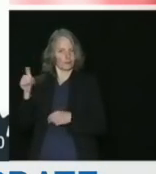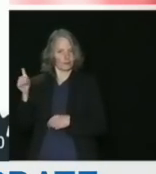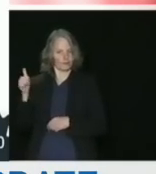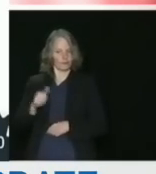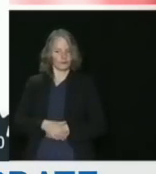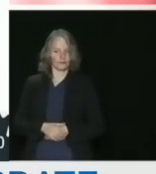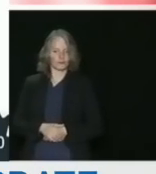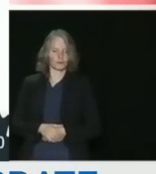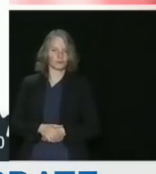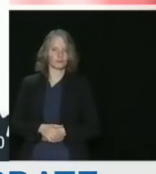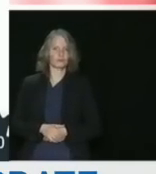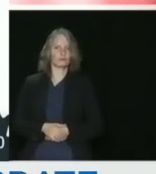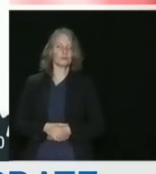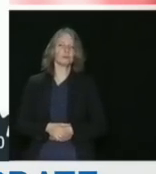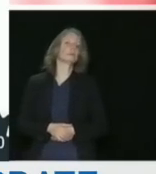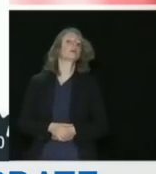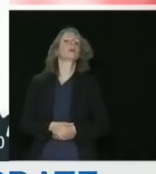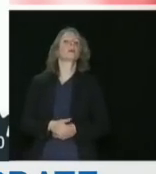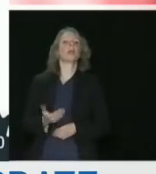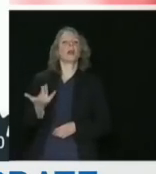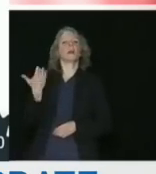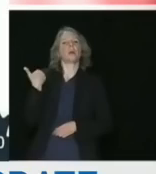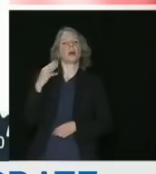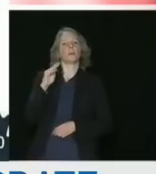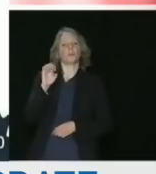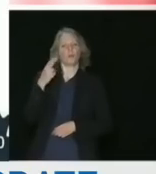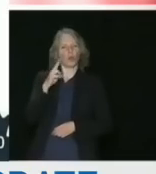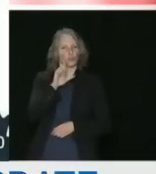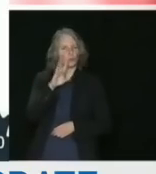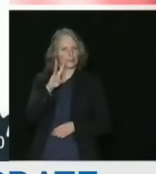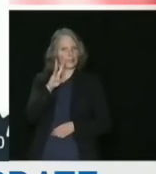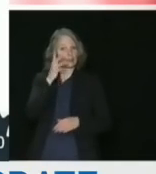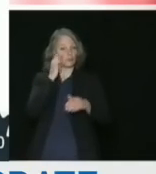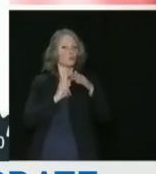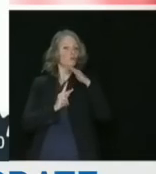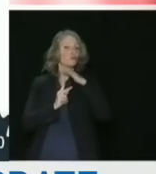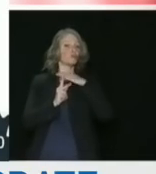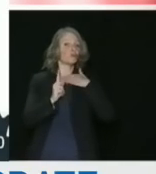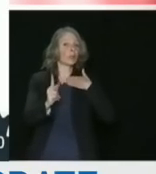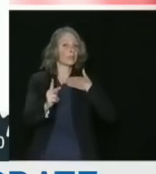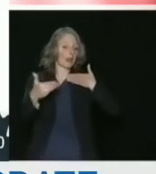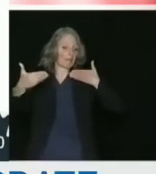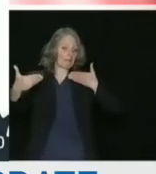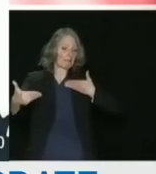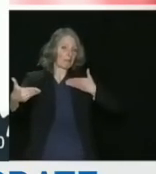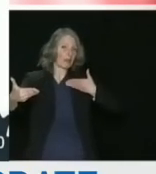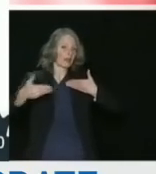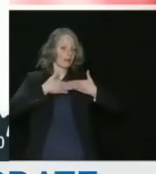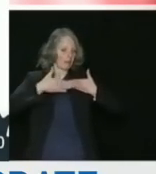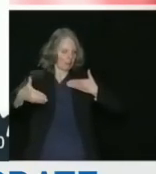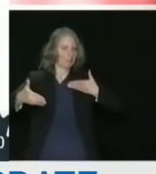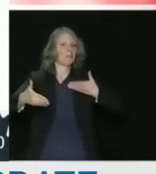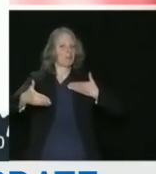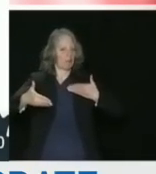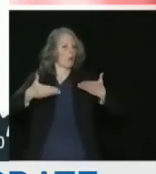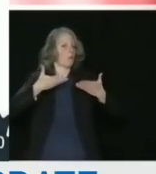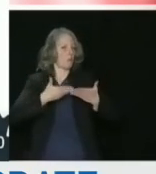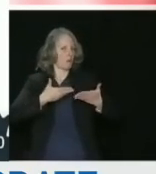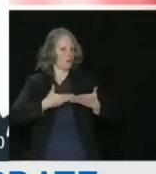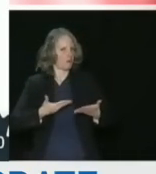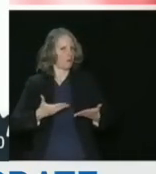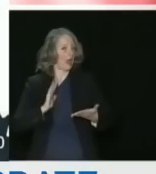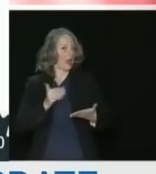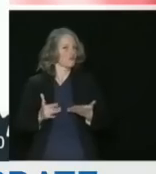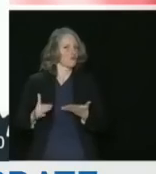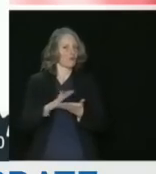de 26 mars The previous prédisaient ce longer-range que pourrait se modeling produire si forecasts des from variants March plus contagieux 26 continue continuaient de to se play out in the propager data sans la that we mise are